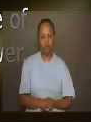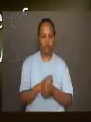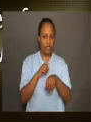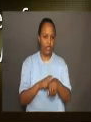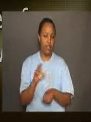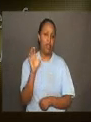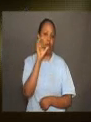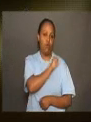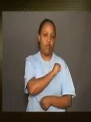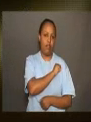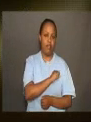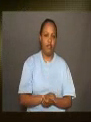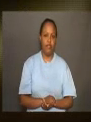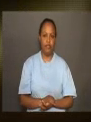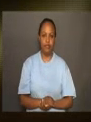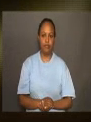Time's up.